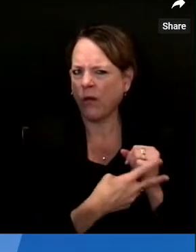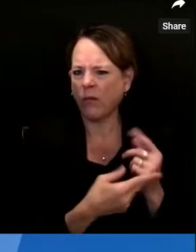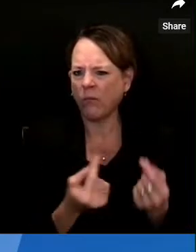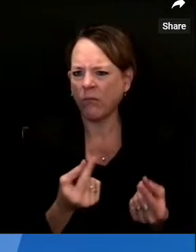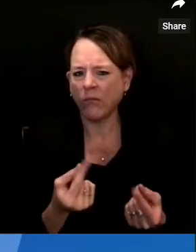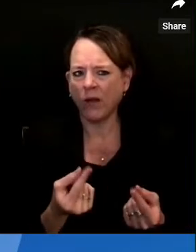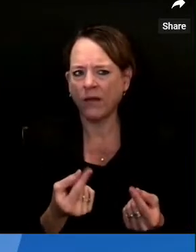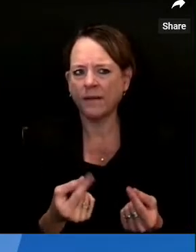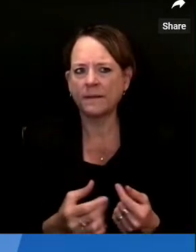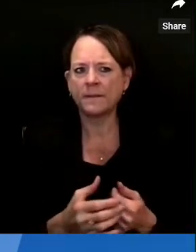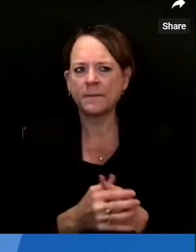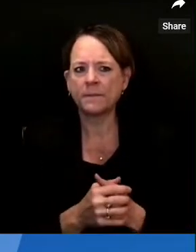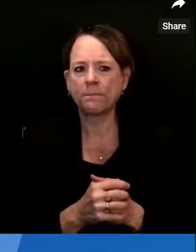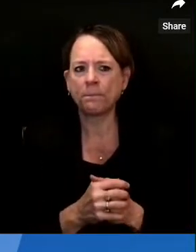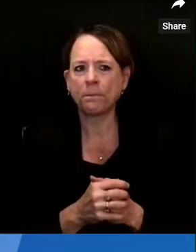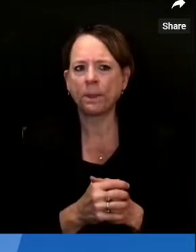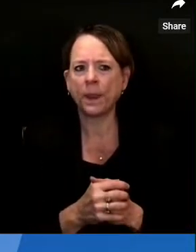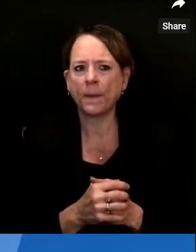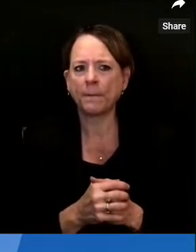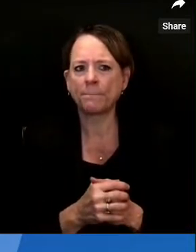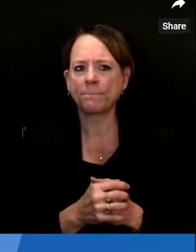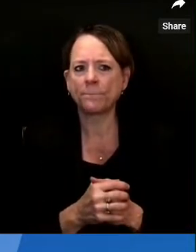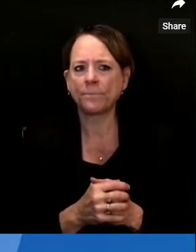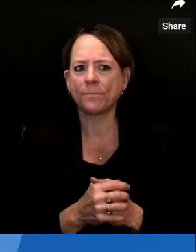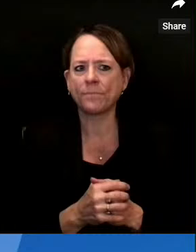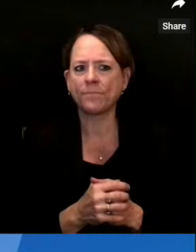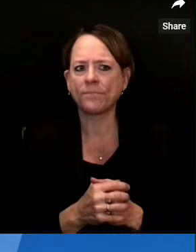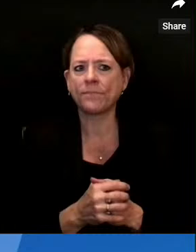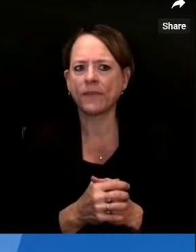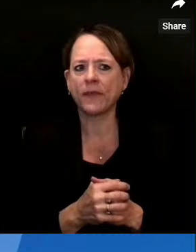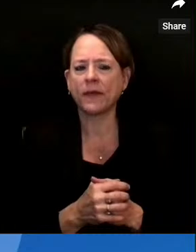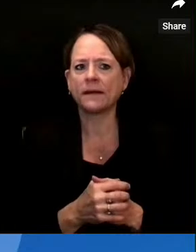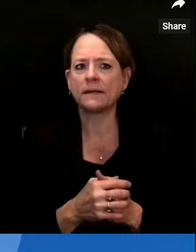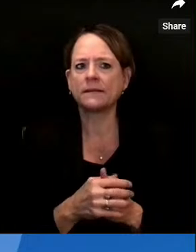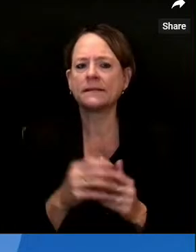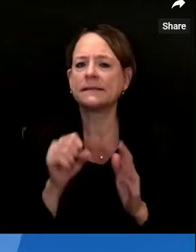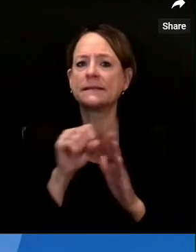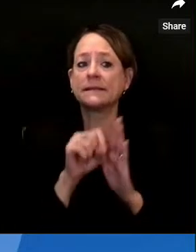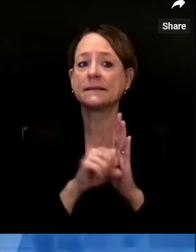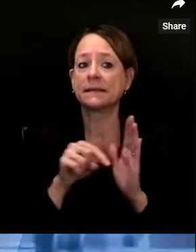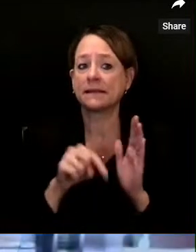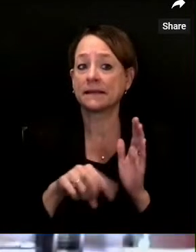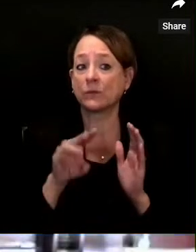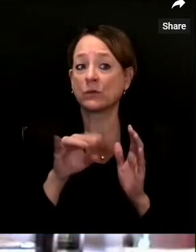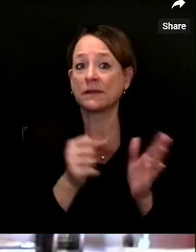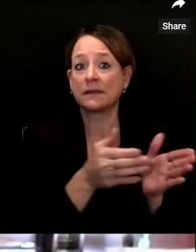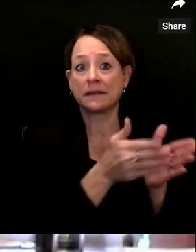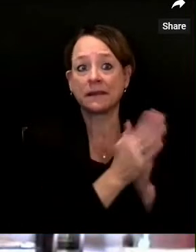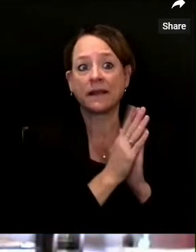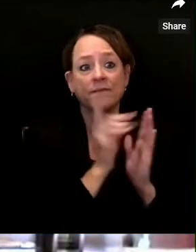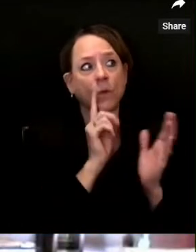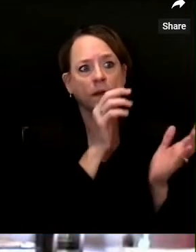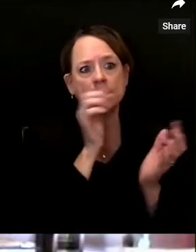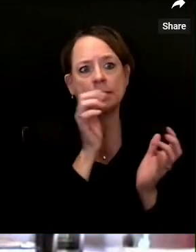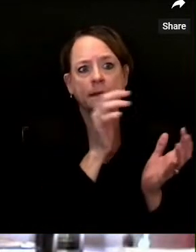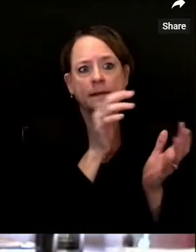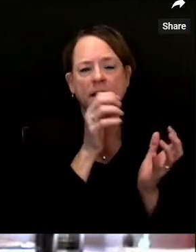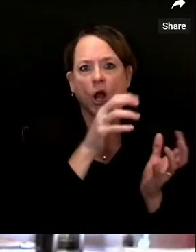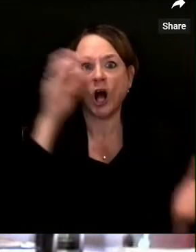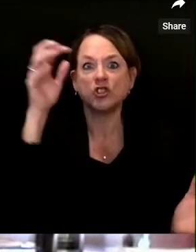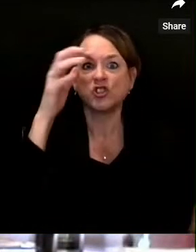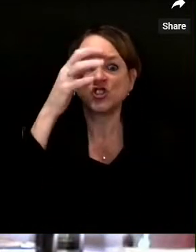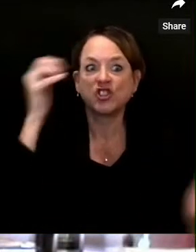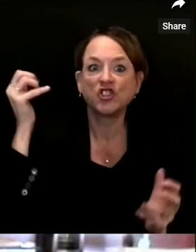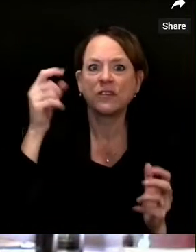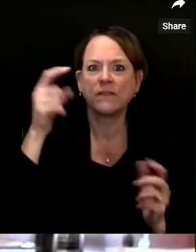requesting for everybody here? Yep, sure. Great question. So big picture, the really good news is that there